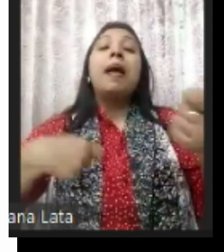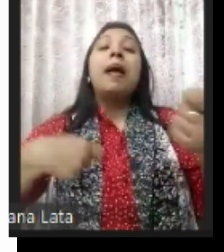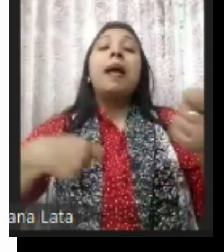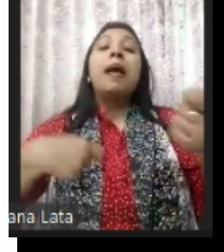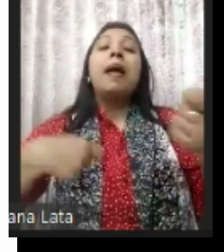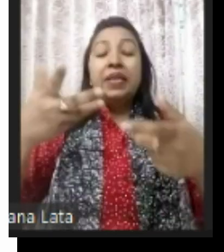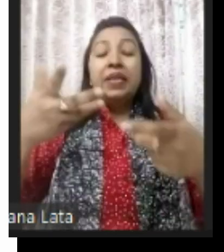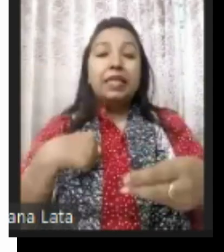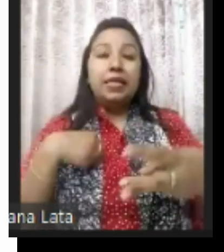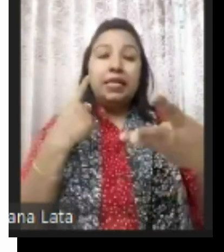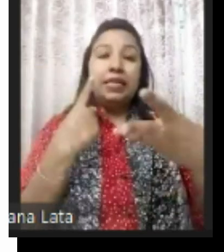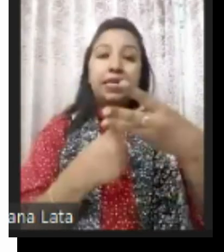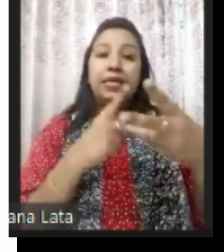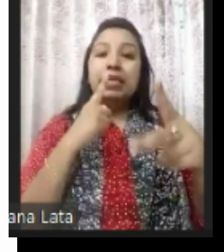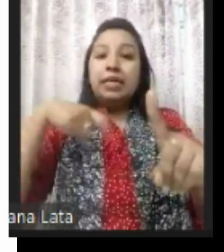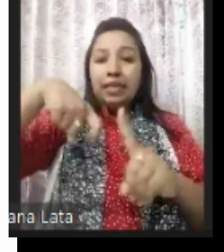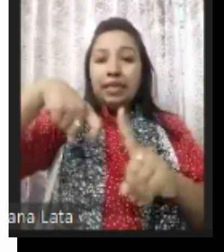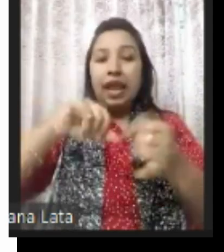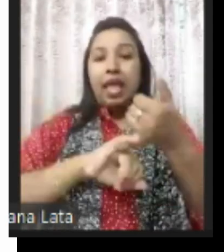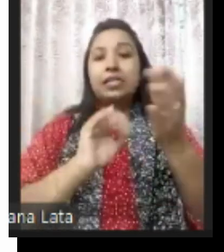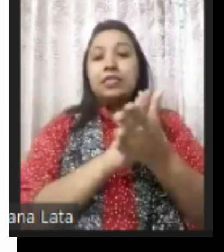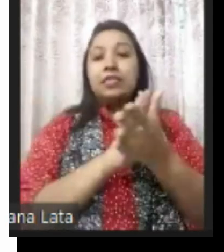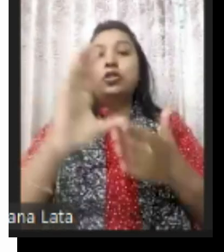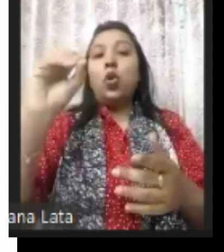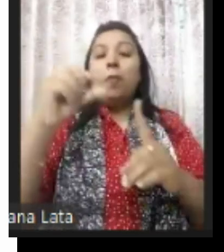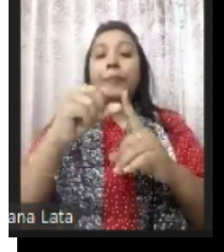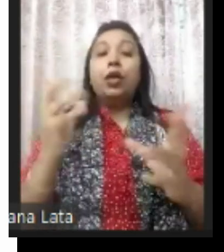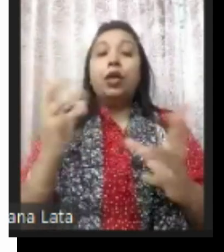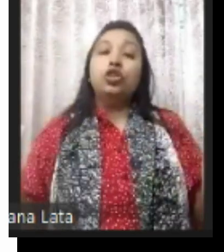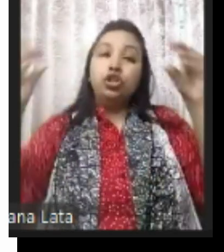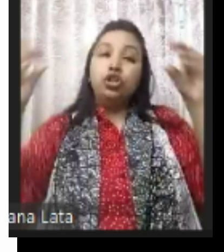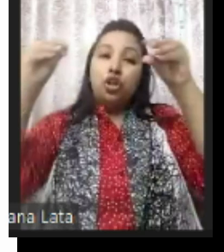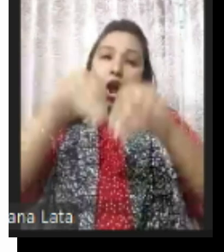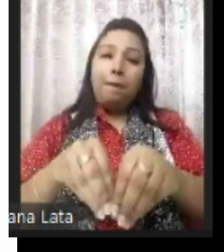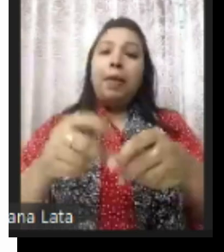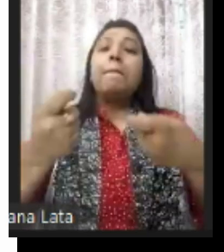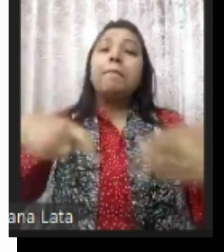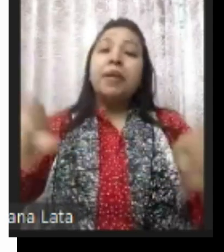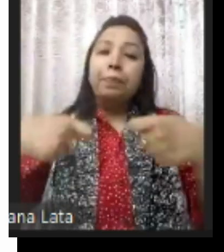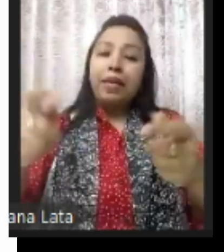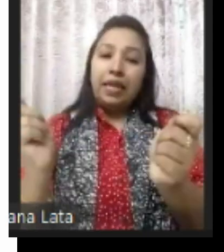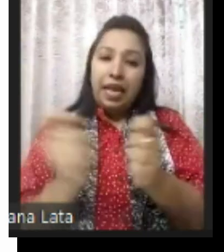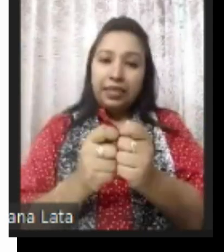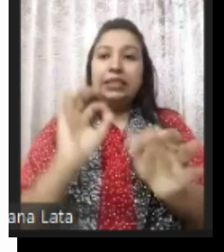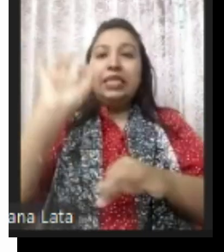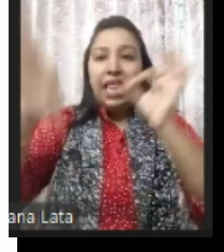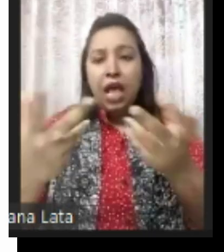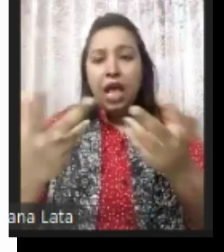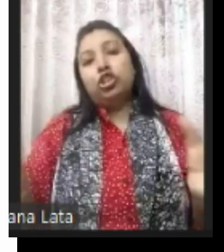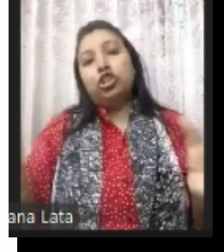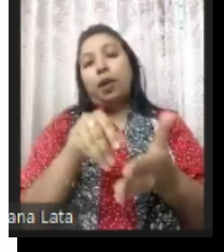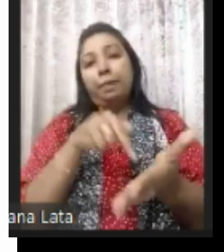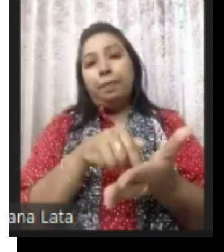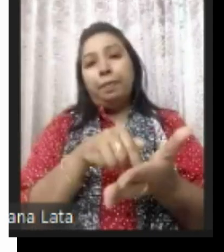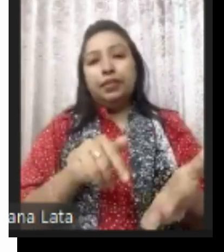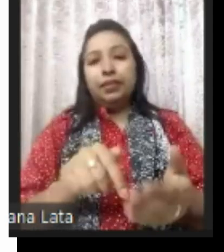but entrepreneur with disabilities already enroll here, and they are getting, they are selling their product. Few